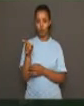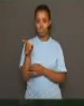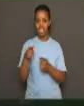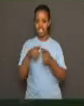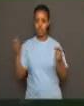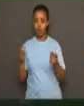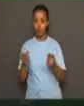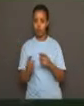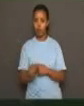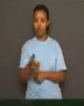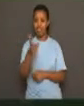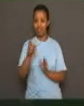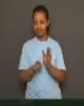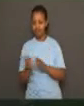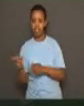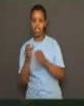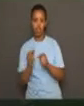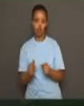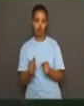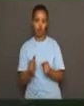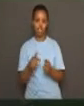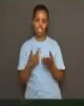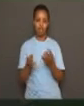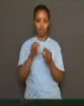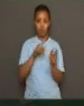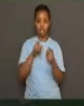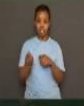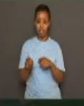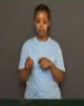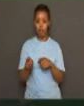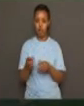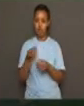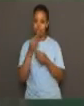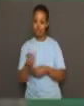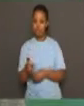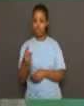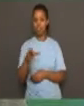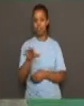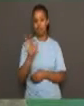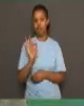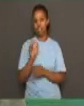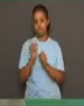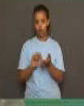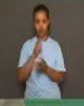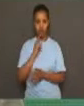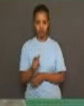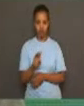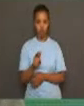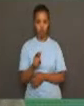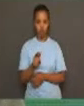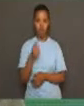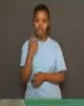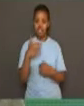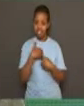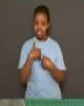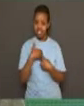quicker and have the ability to find food faster. If an animal is